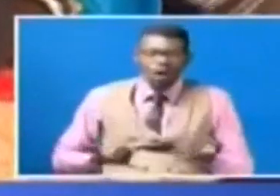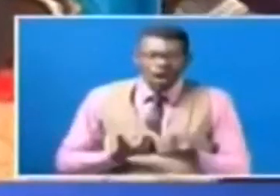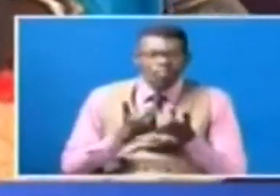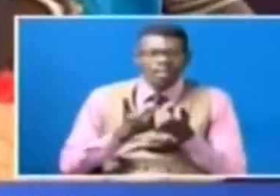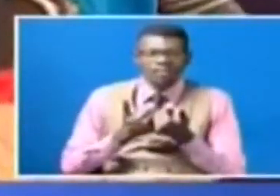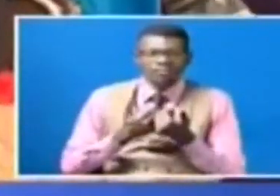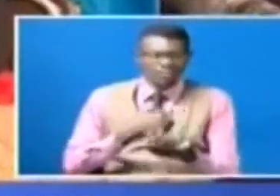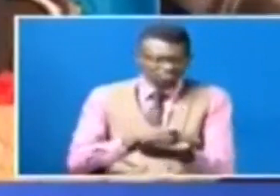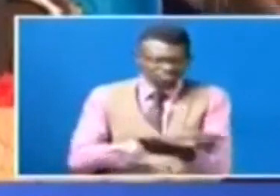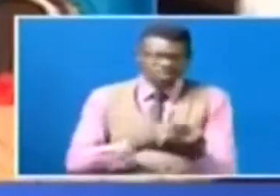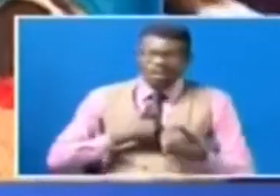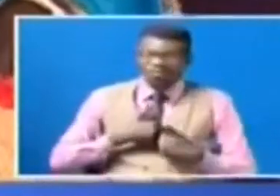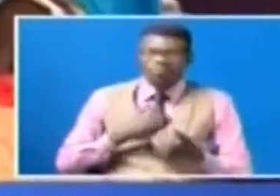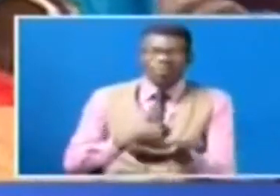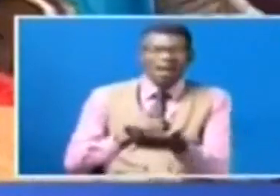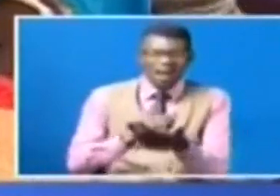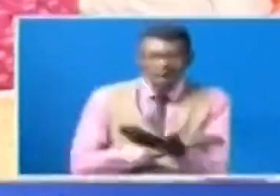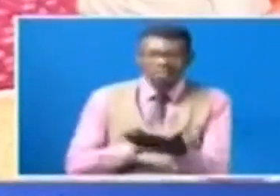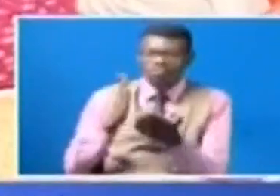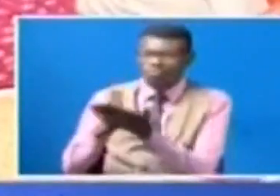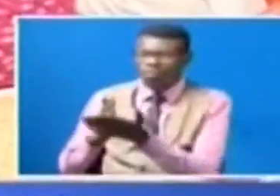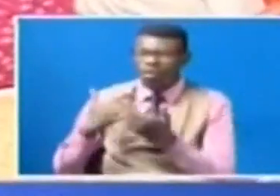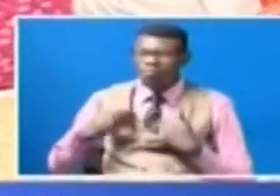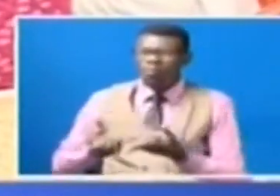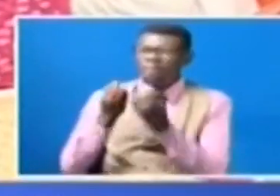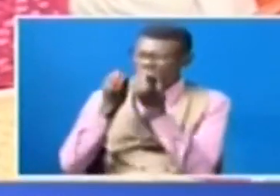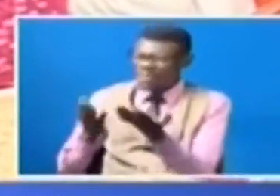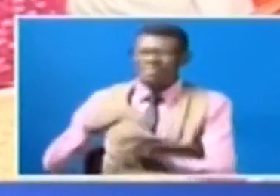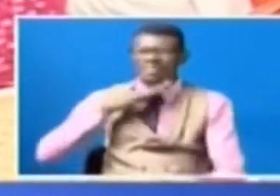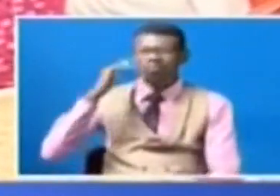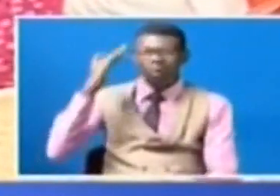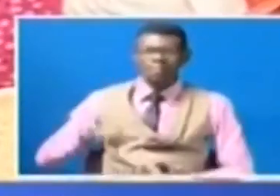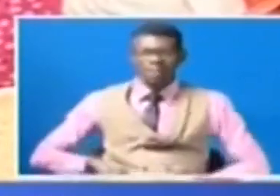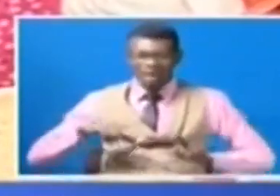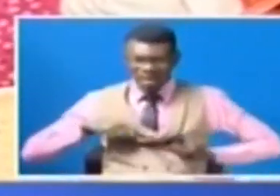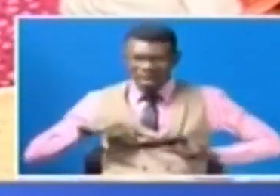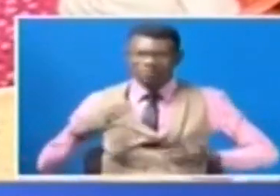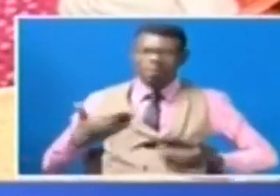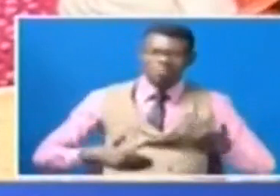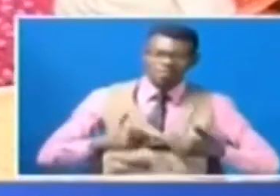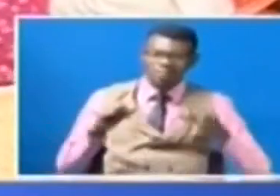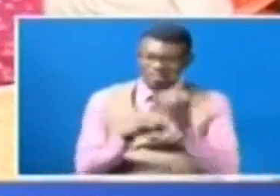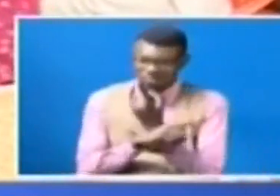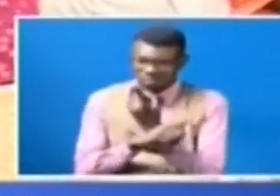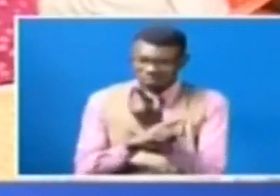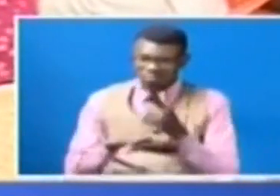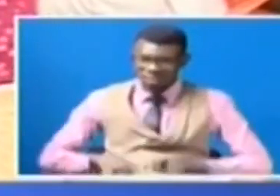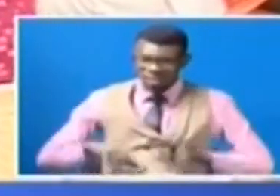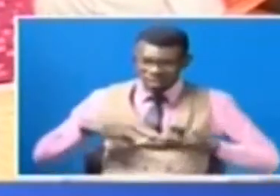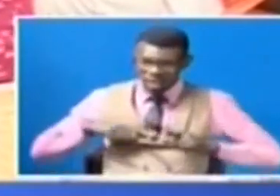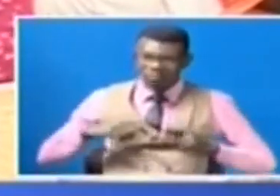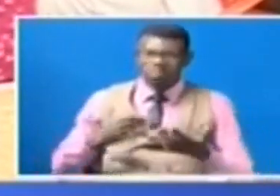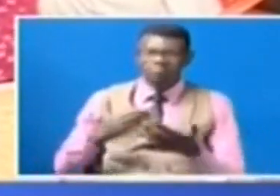a leading killer disease largely influenced by changing lifestyles. Lifestyle diseases have become a major concern in